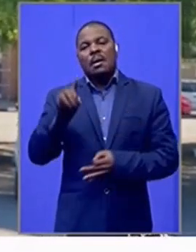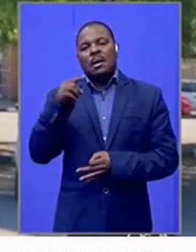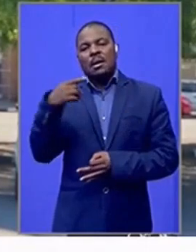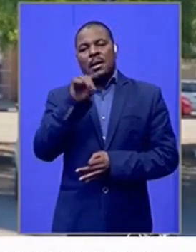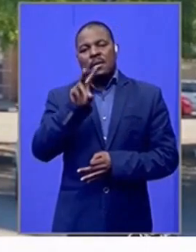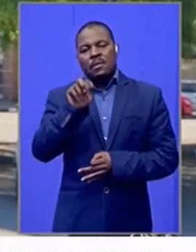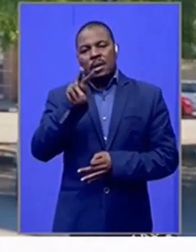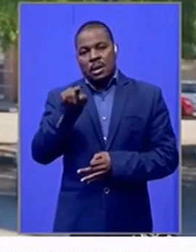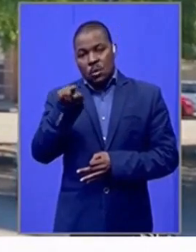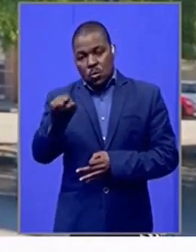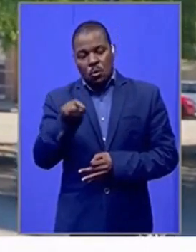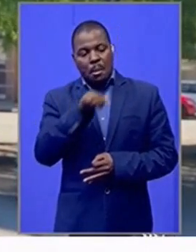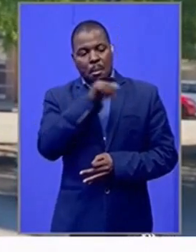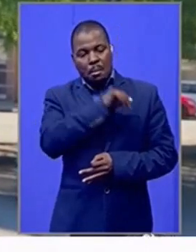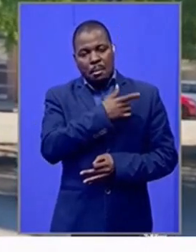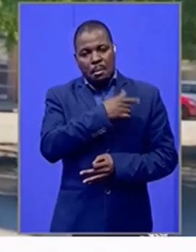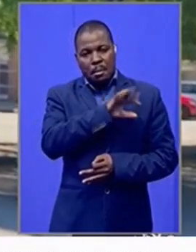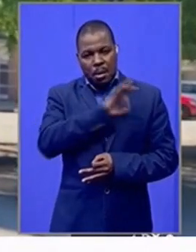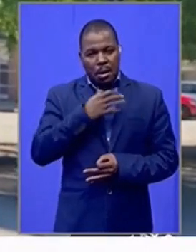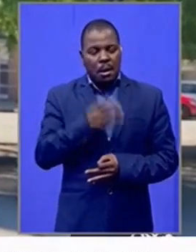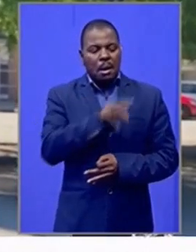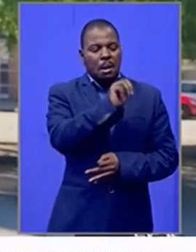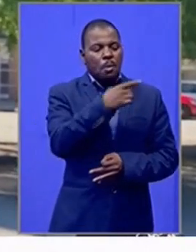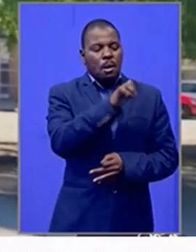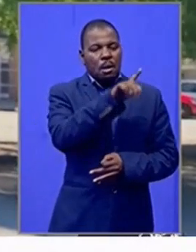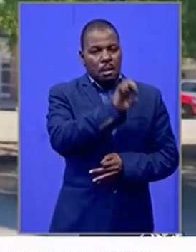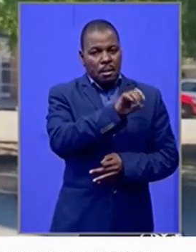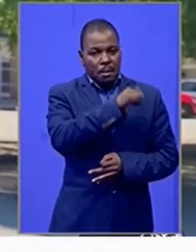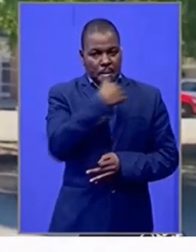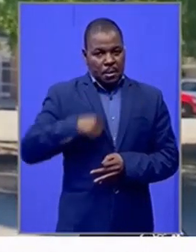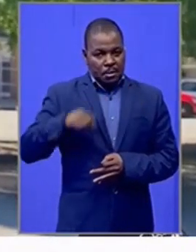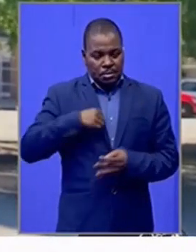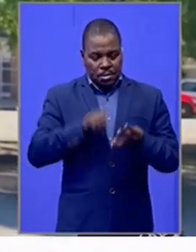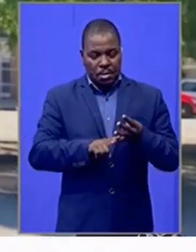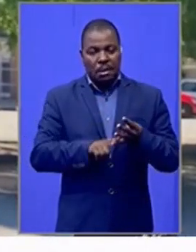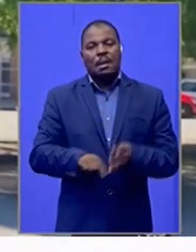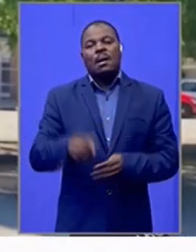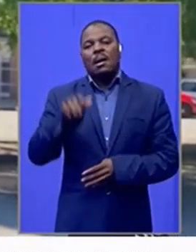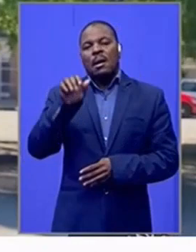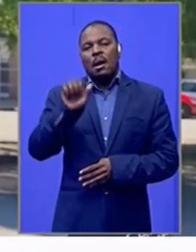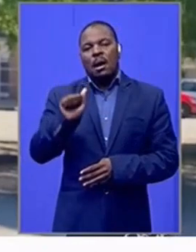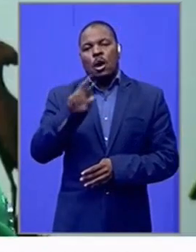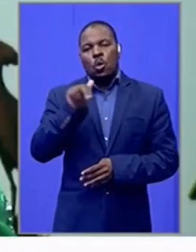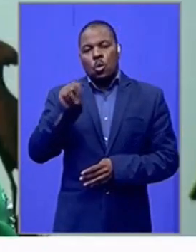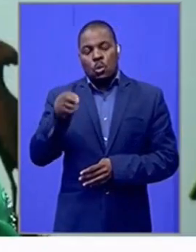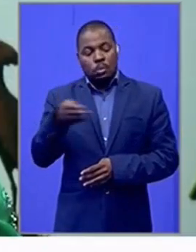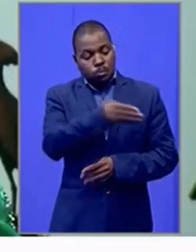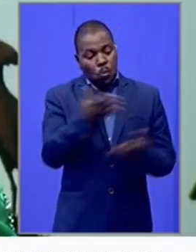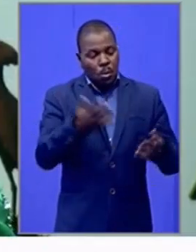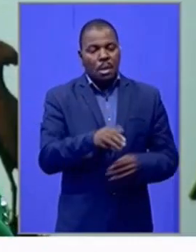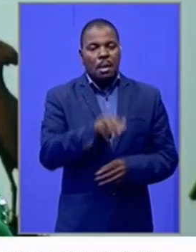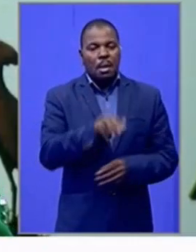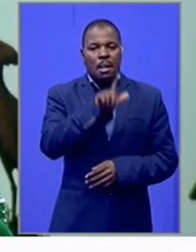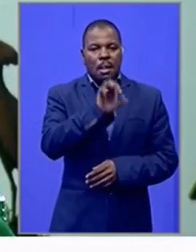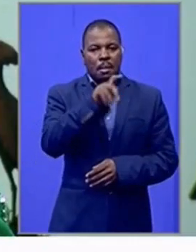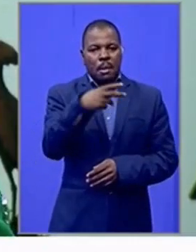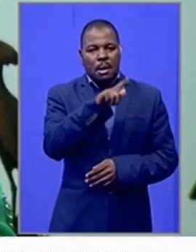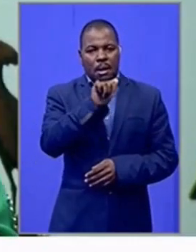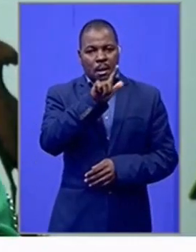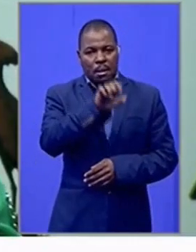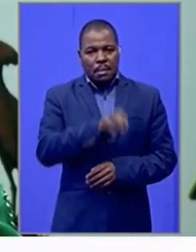pele mmasepala wa Ephraim Mogale Municipality, and comrade Aaron Mokgetlha a etelele pele mmasepala wa Lephalale. Mosekaseki wa